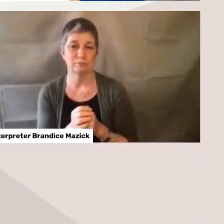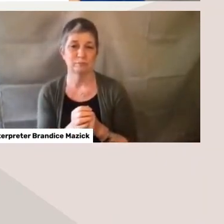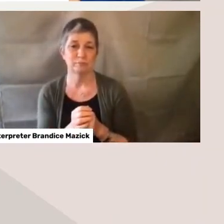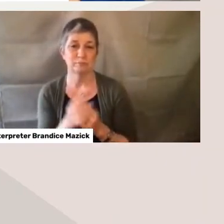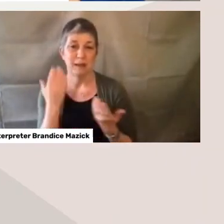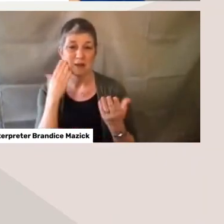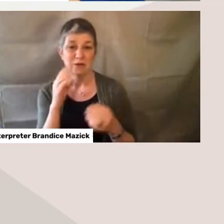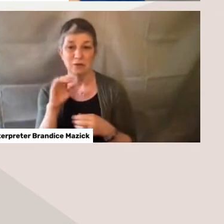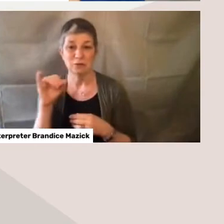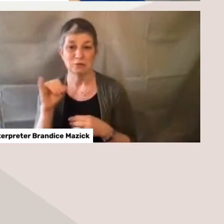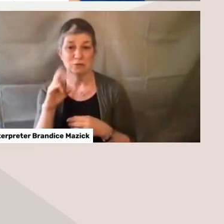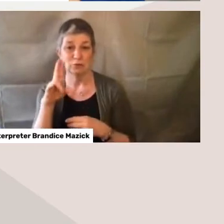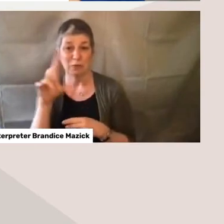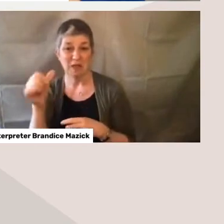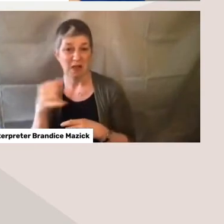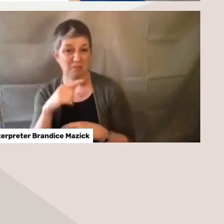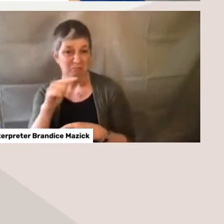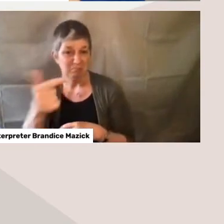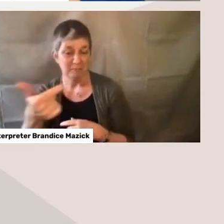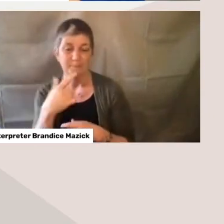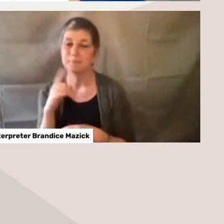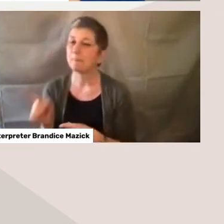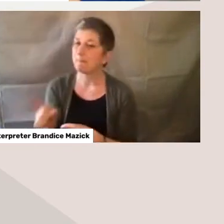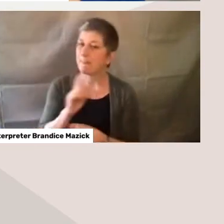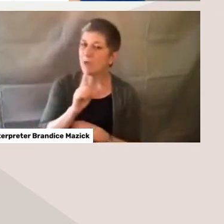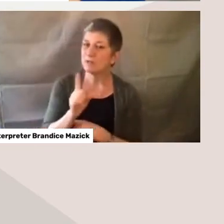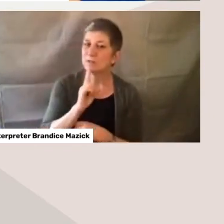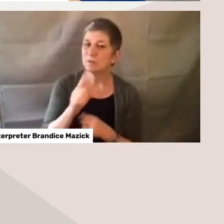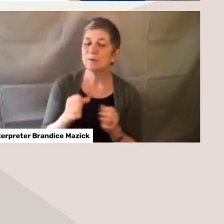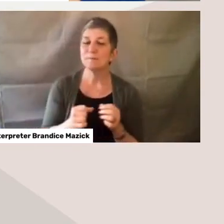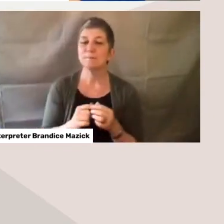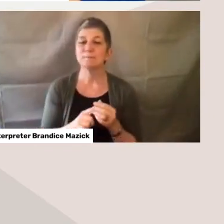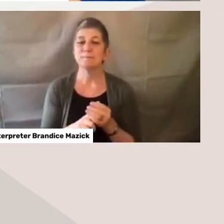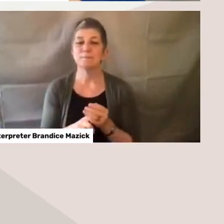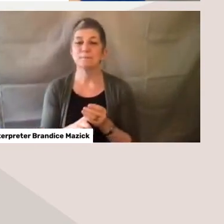don't know, Julia, if you want to talk a little bit about that. Yeah, I think,